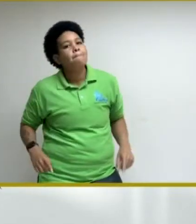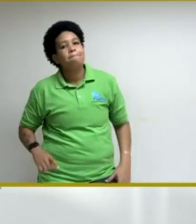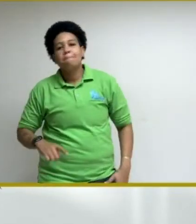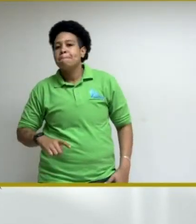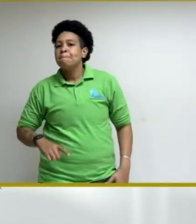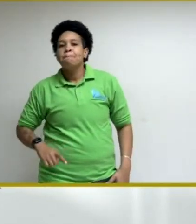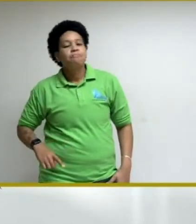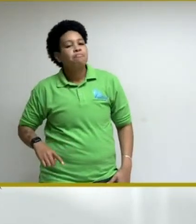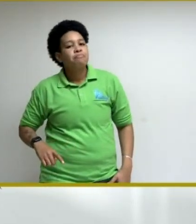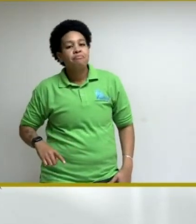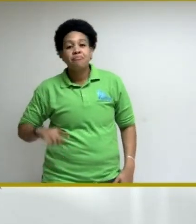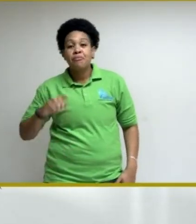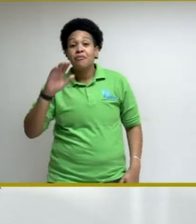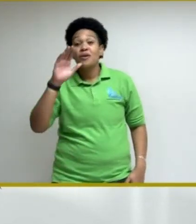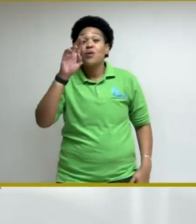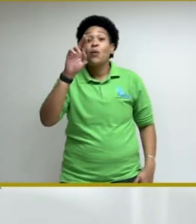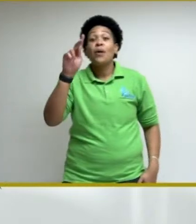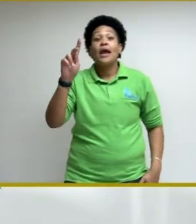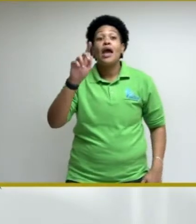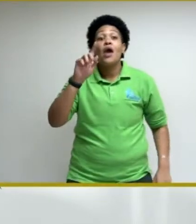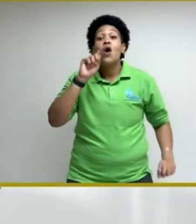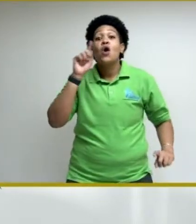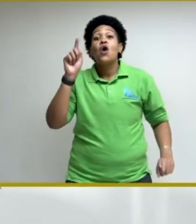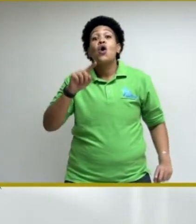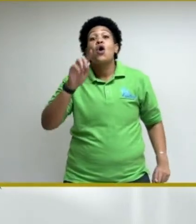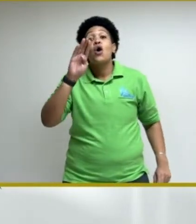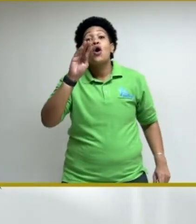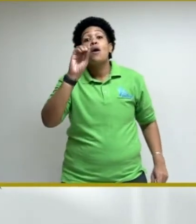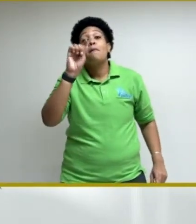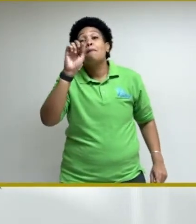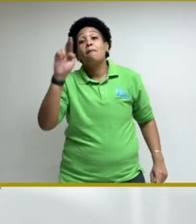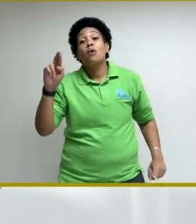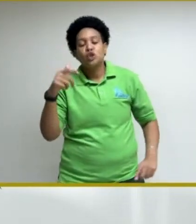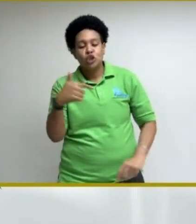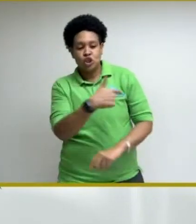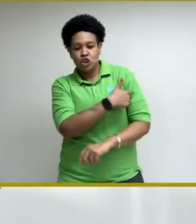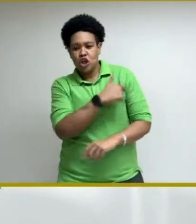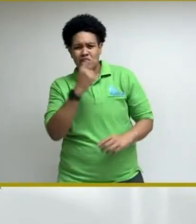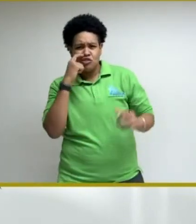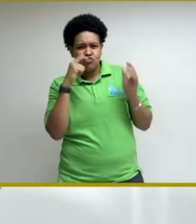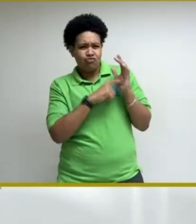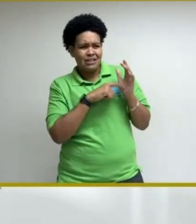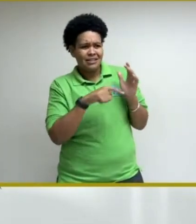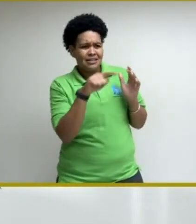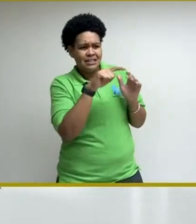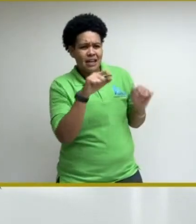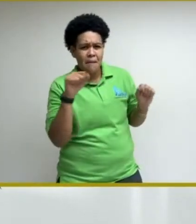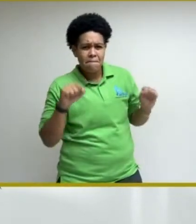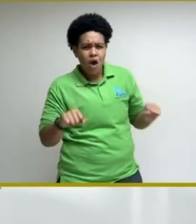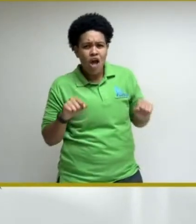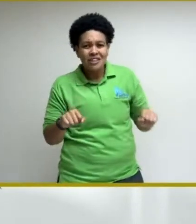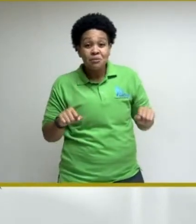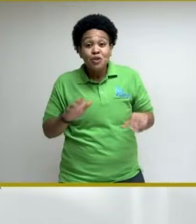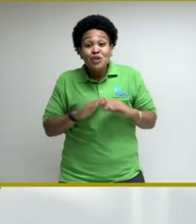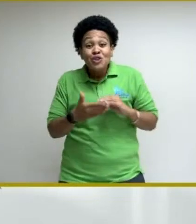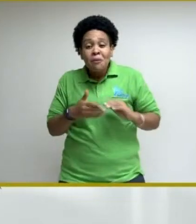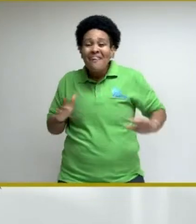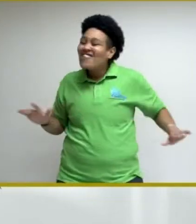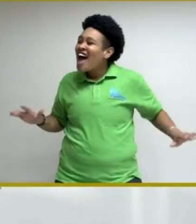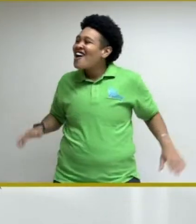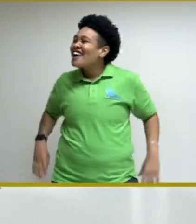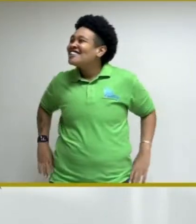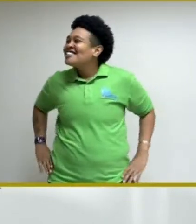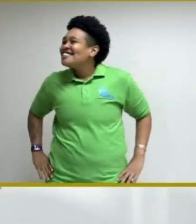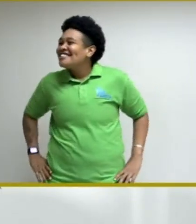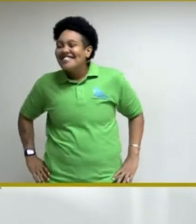has ordered booster shots in recognition of that possibility. And so we're not immune, and we can't afford